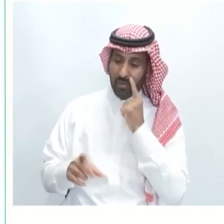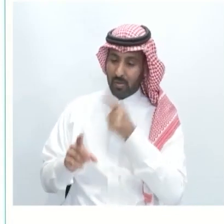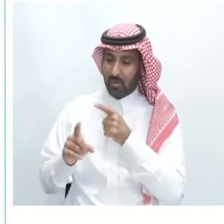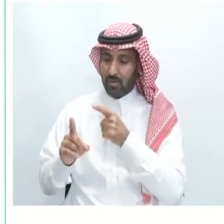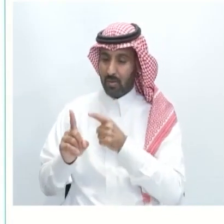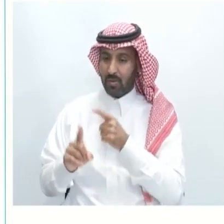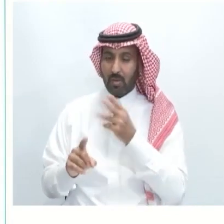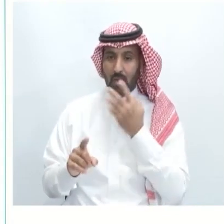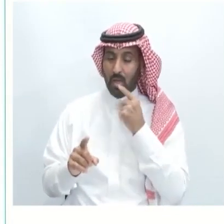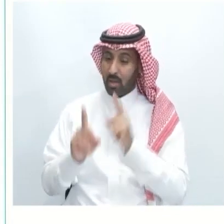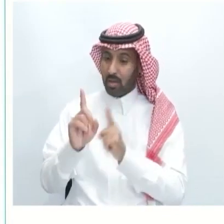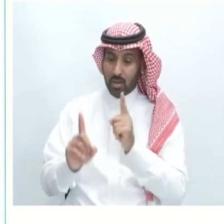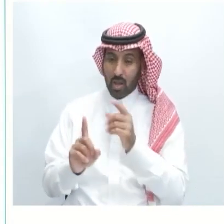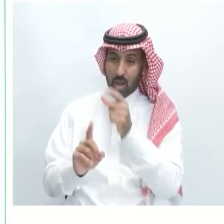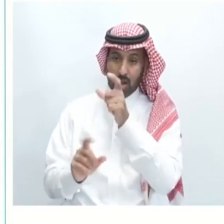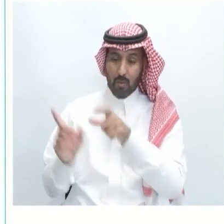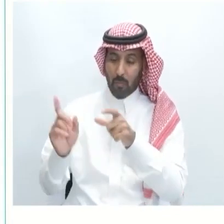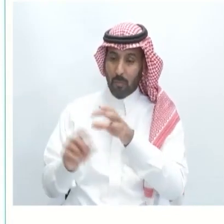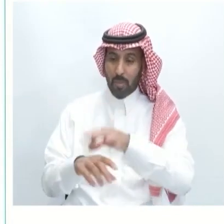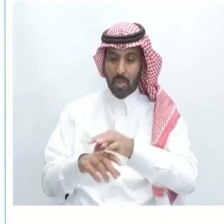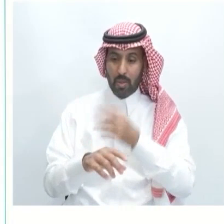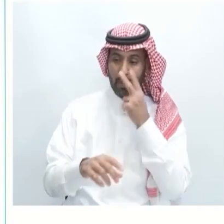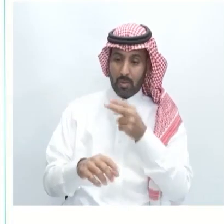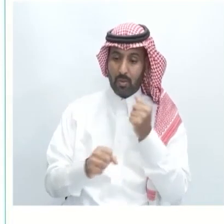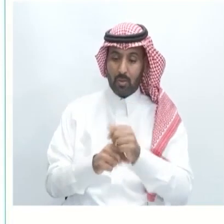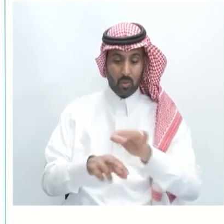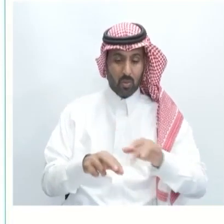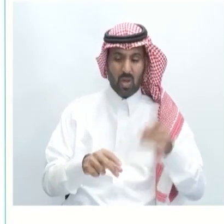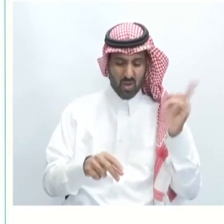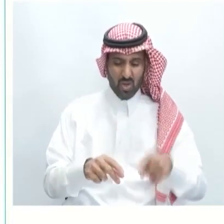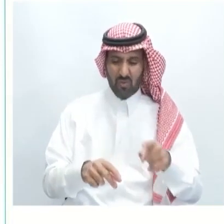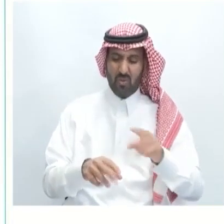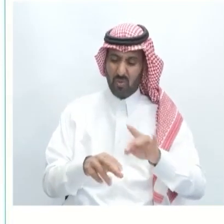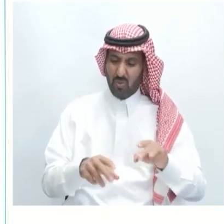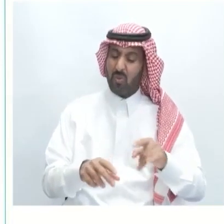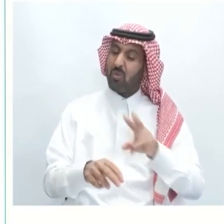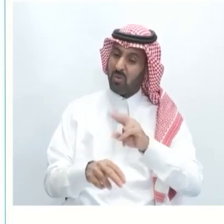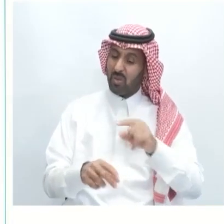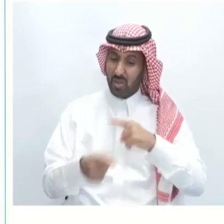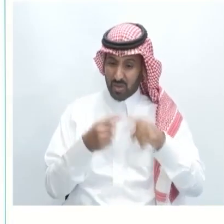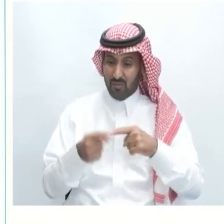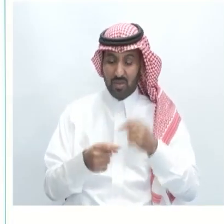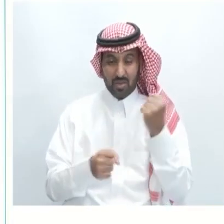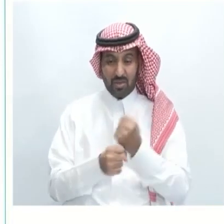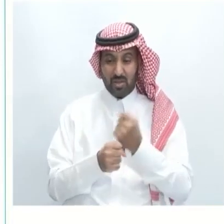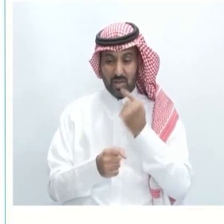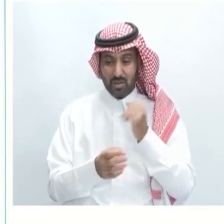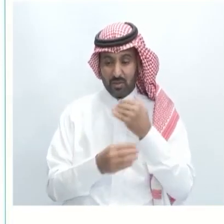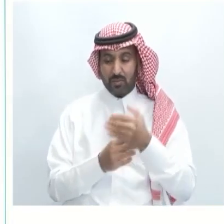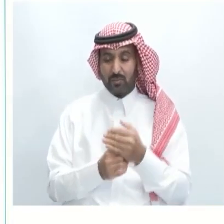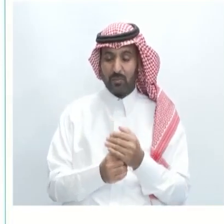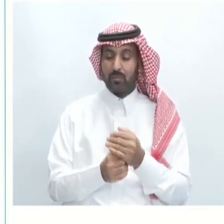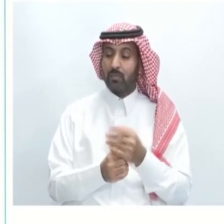aren't appreciated. Both of them are repetitive. You do the same thing every day, for every day of the year.